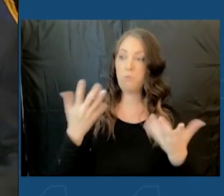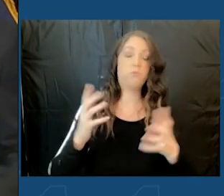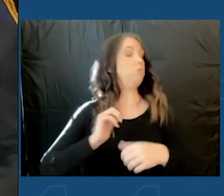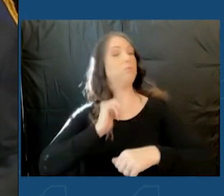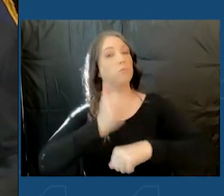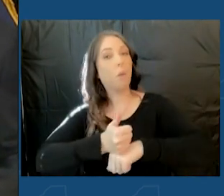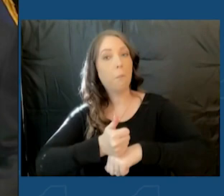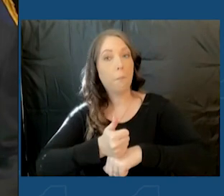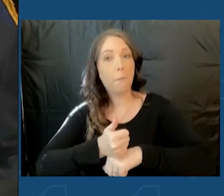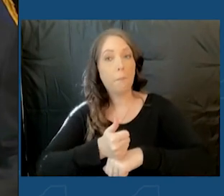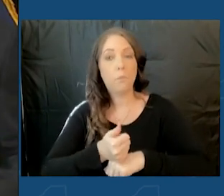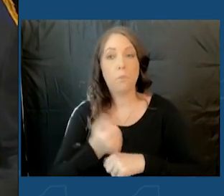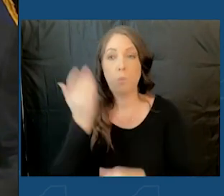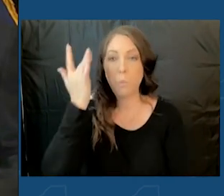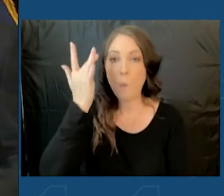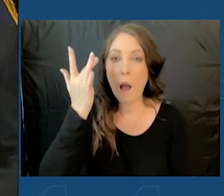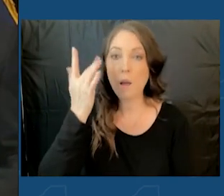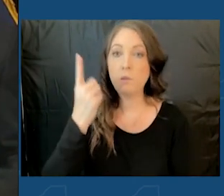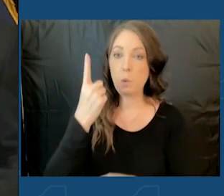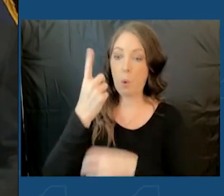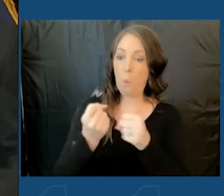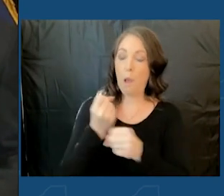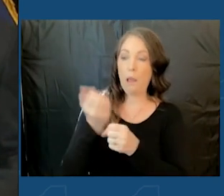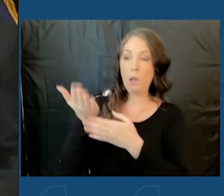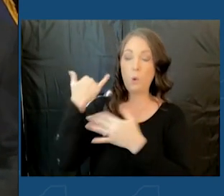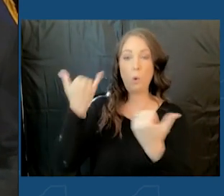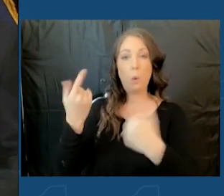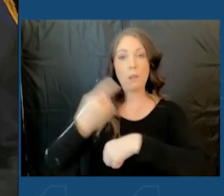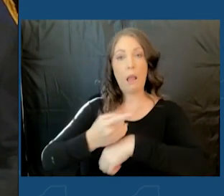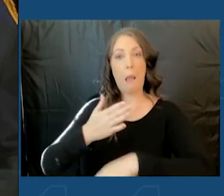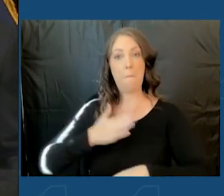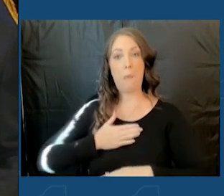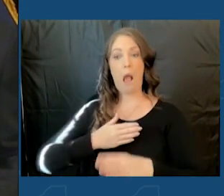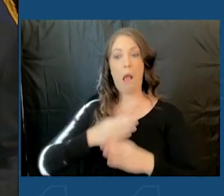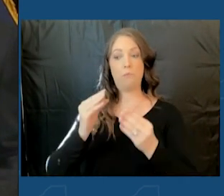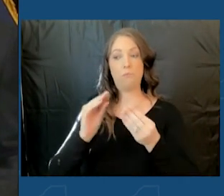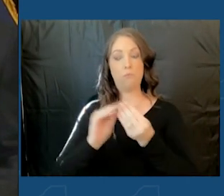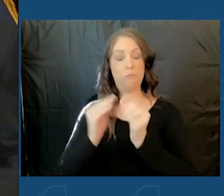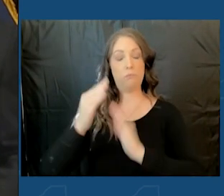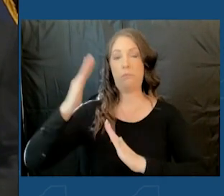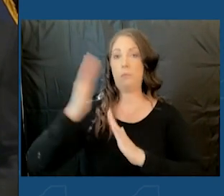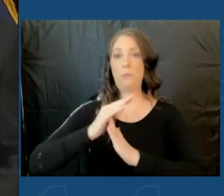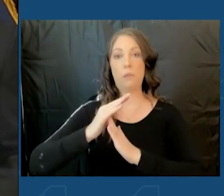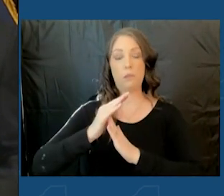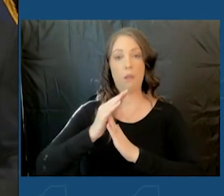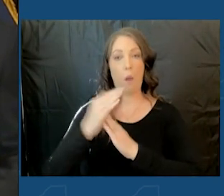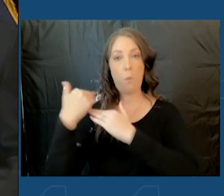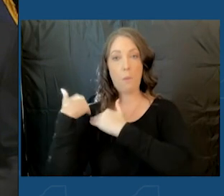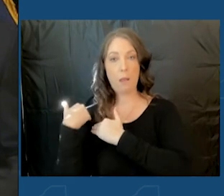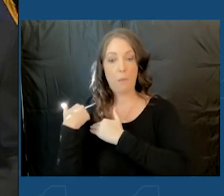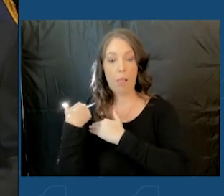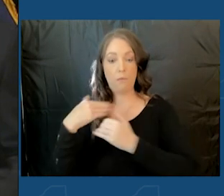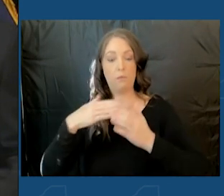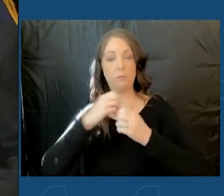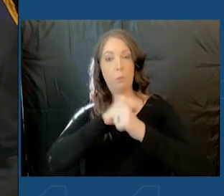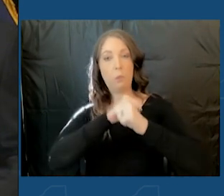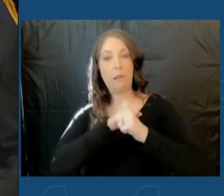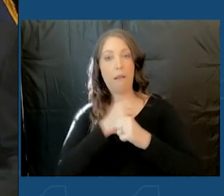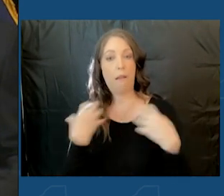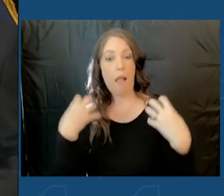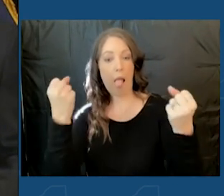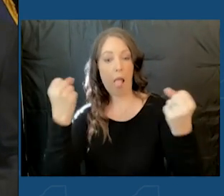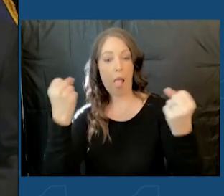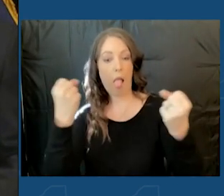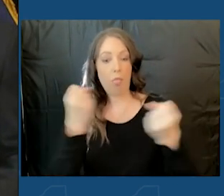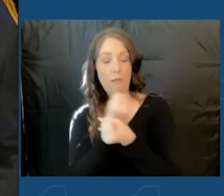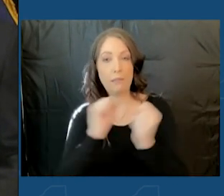doing this is because 1 year ago today, I said that my number one responsibility was to protect the health, safety of all New Yorkers. And that is what I'm going